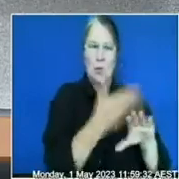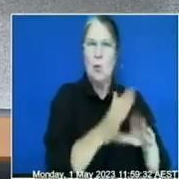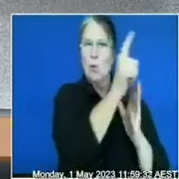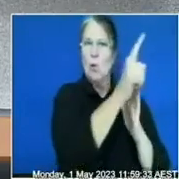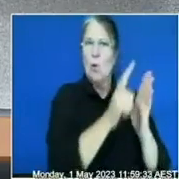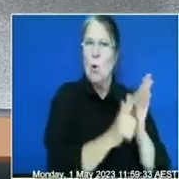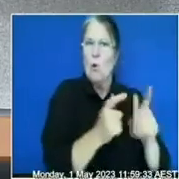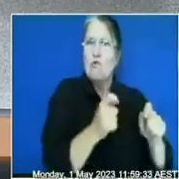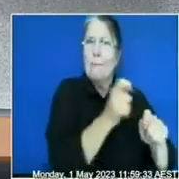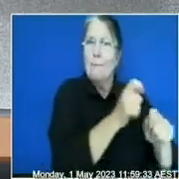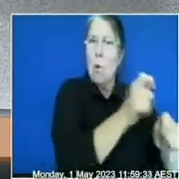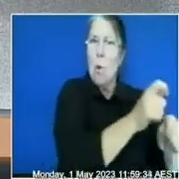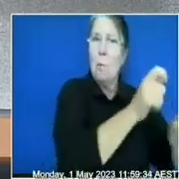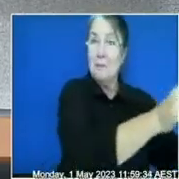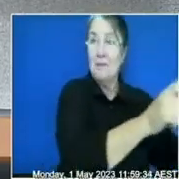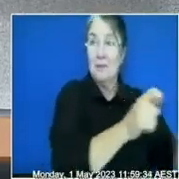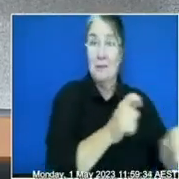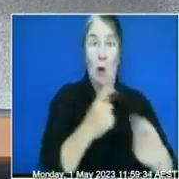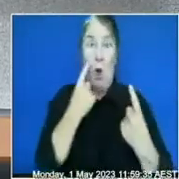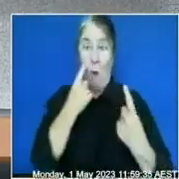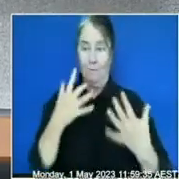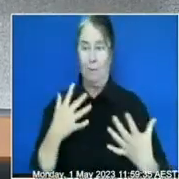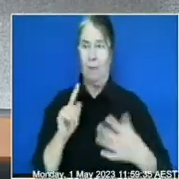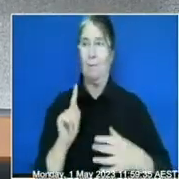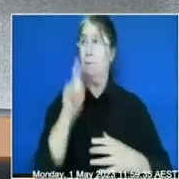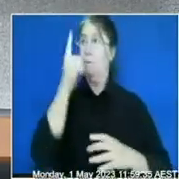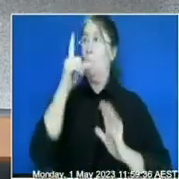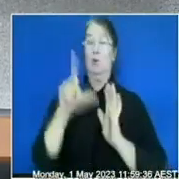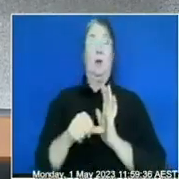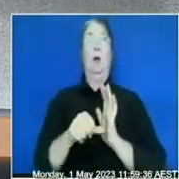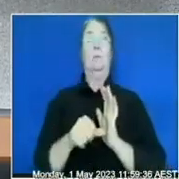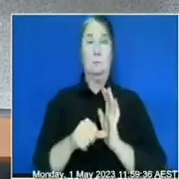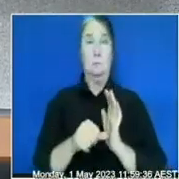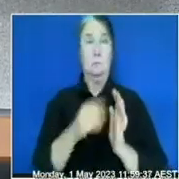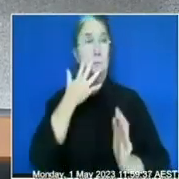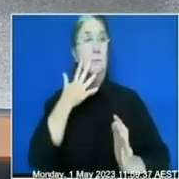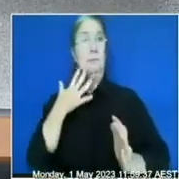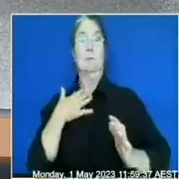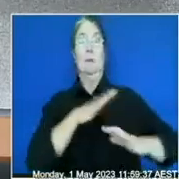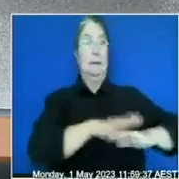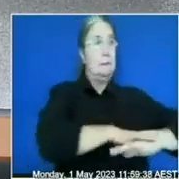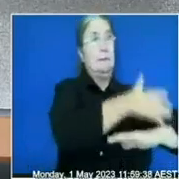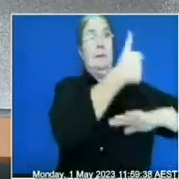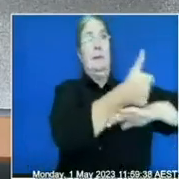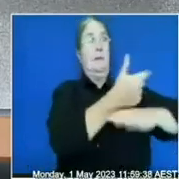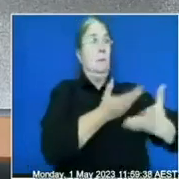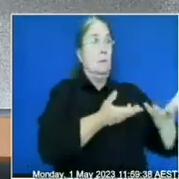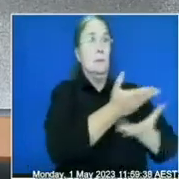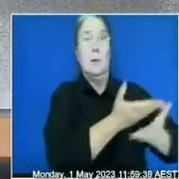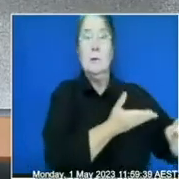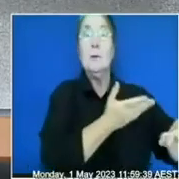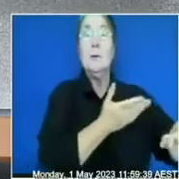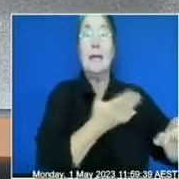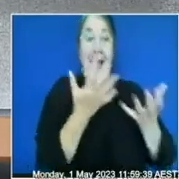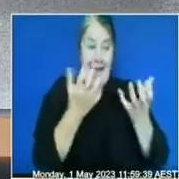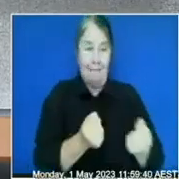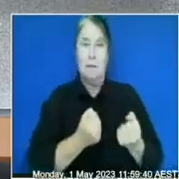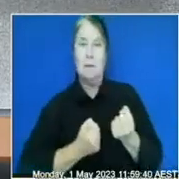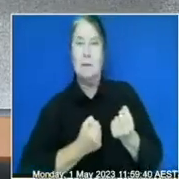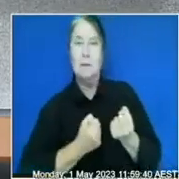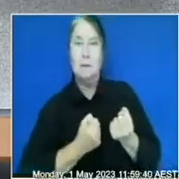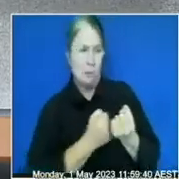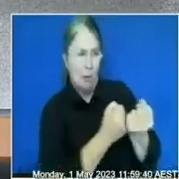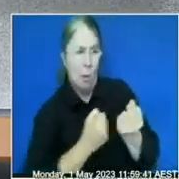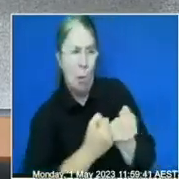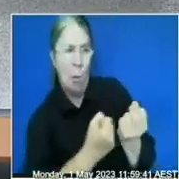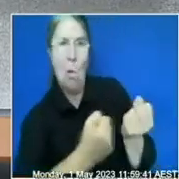place if needed to be able to help them operate, but acknowledging that it does take time before they can really be in the